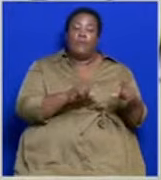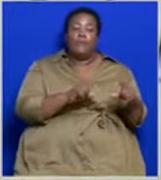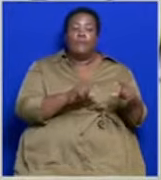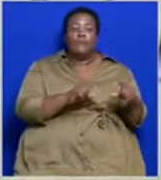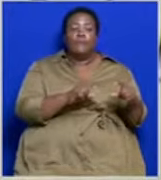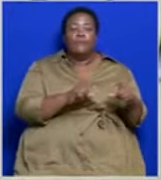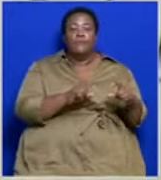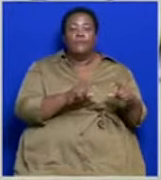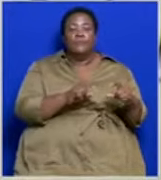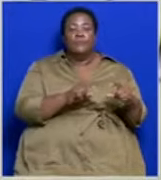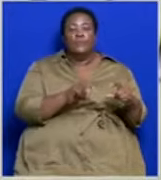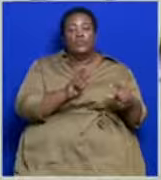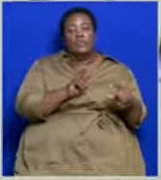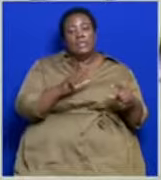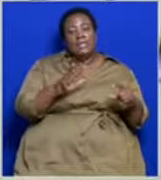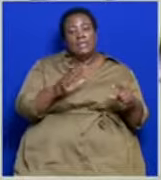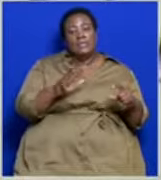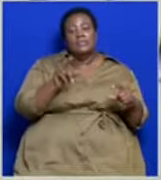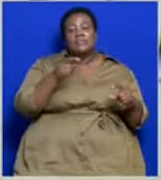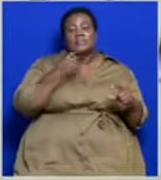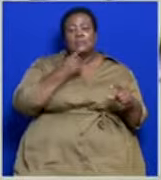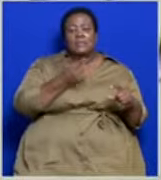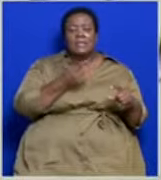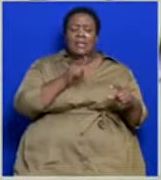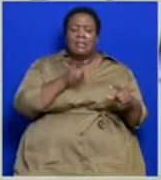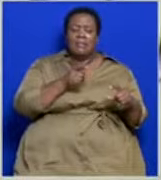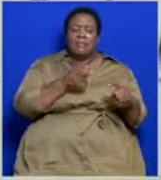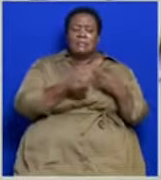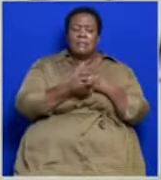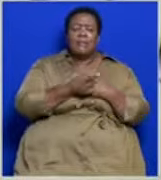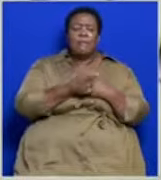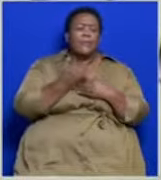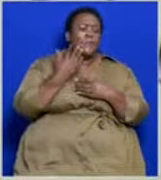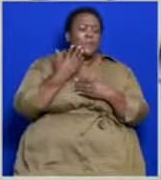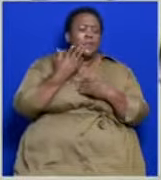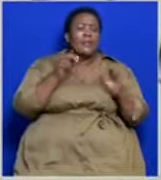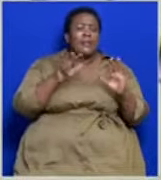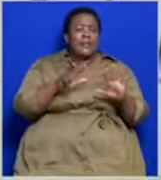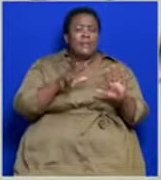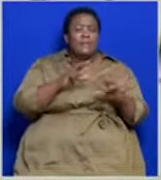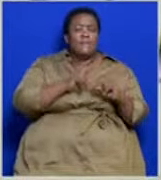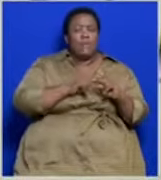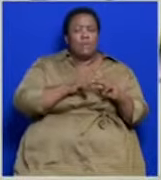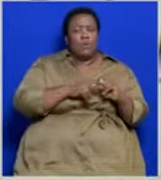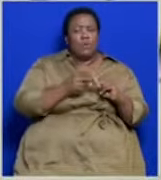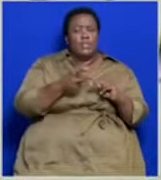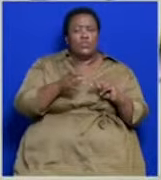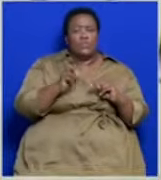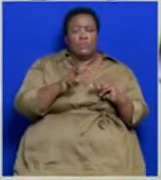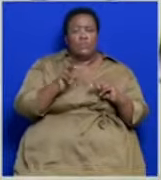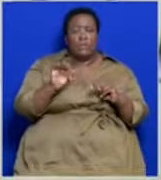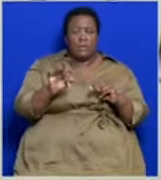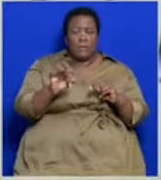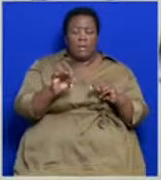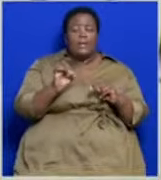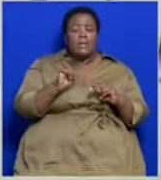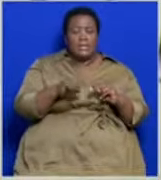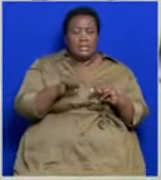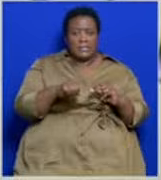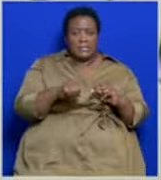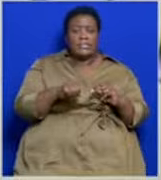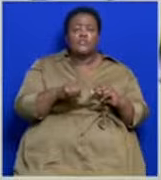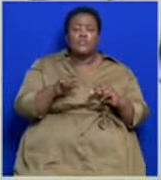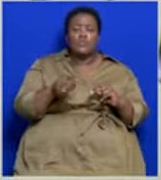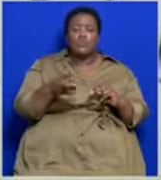28, you say this incident occurred on the 8th of February 2023. Yes. Correct? You have annexed so